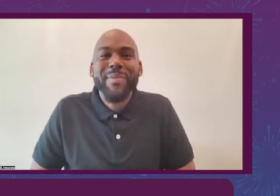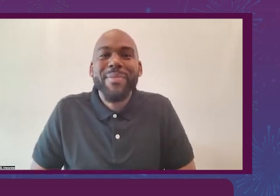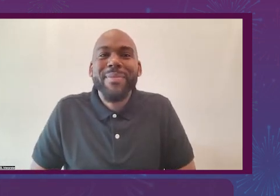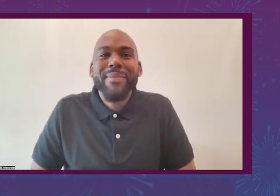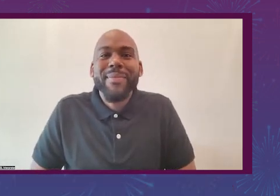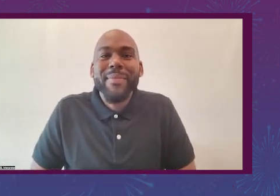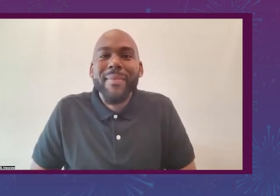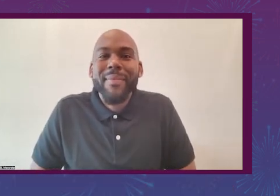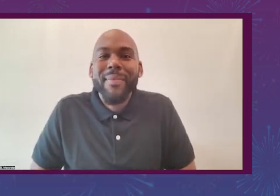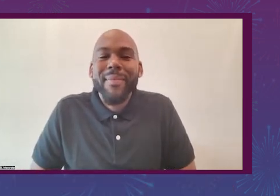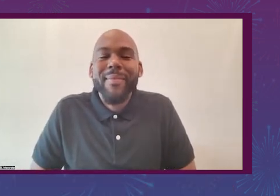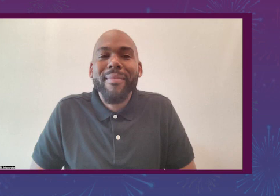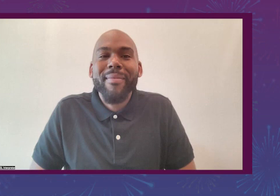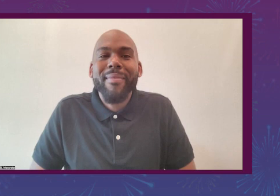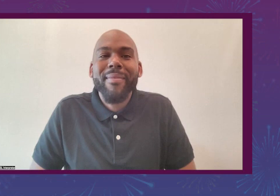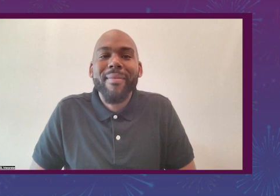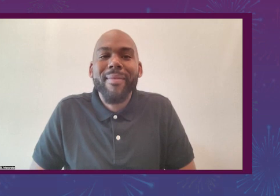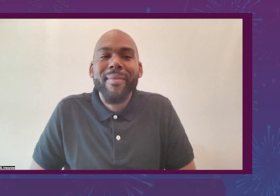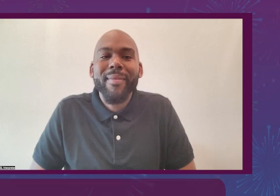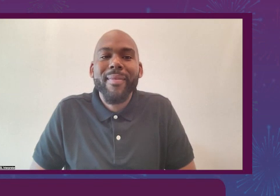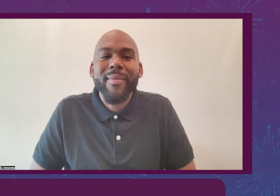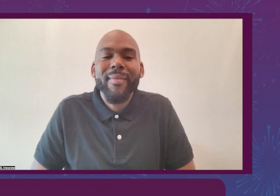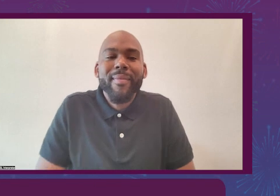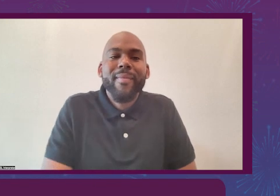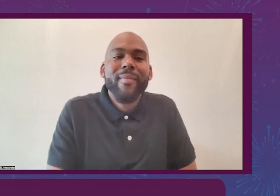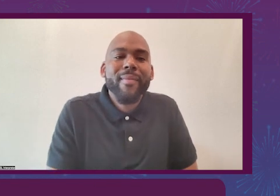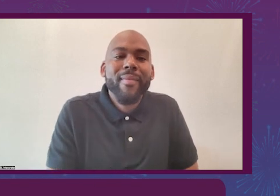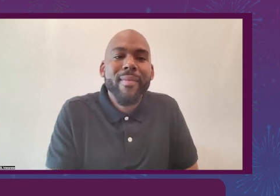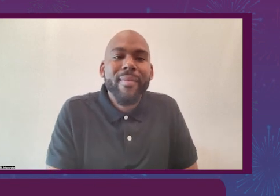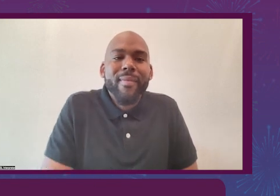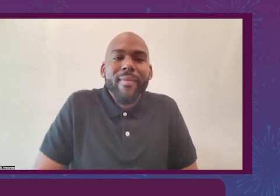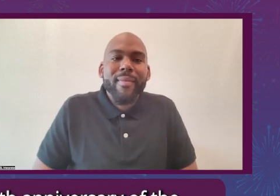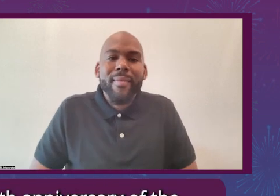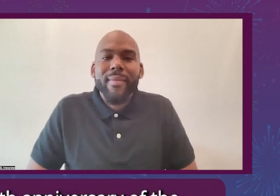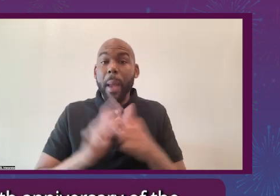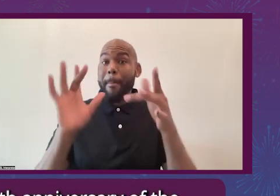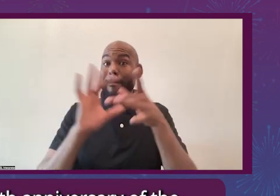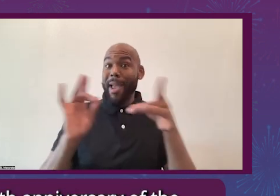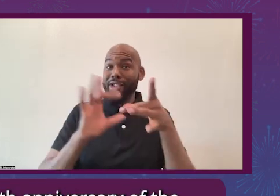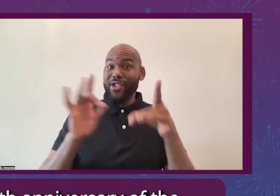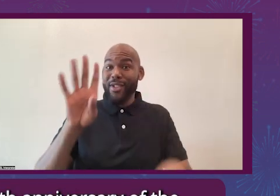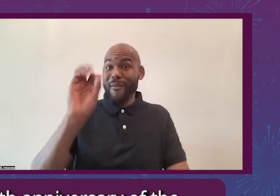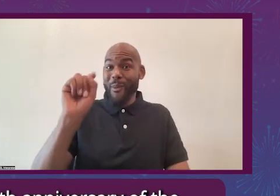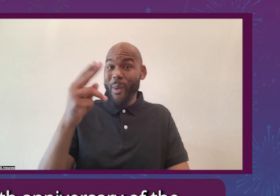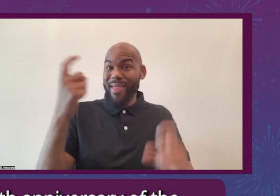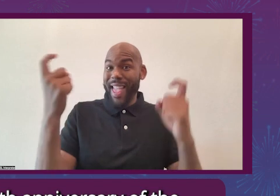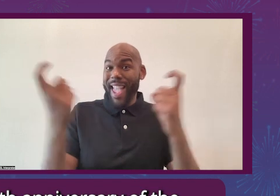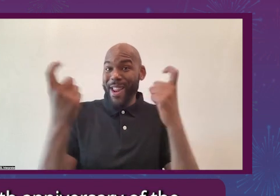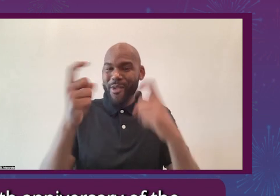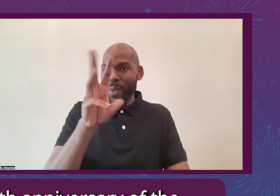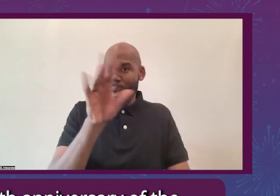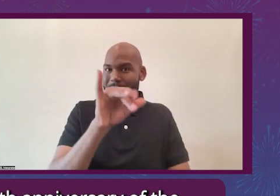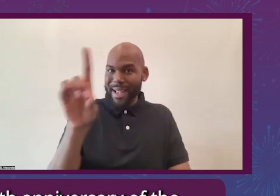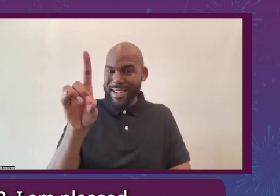Thank you. A letter on United Nations Secretary General letterhead appears on screen. Message to the 40th anniversary